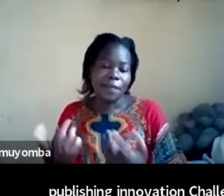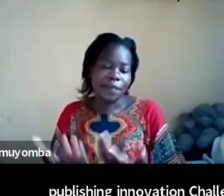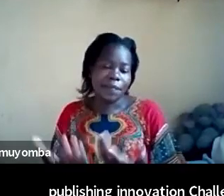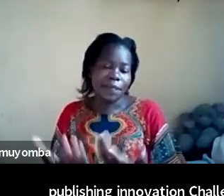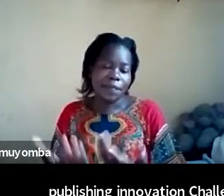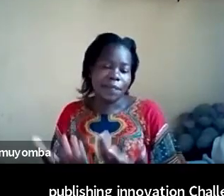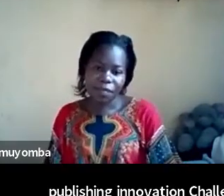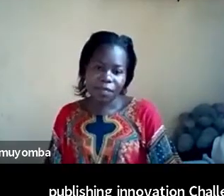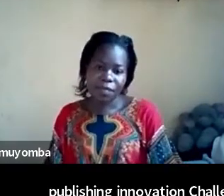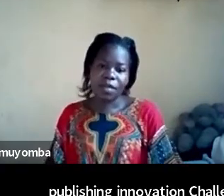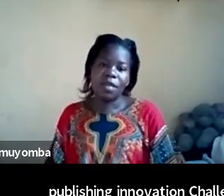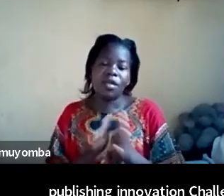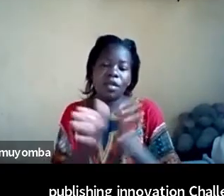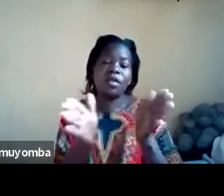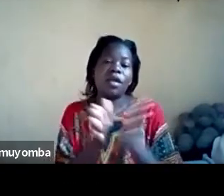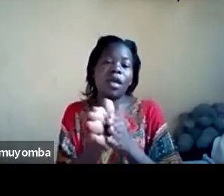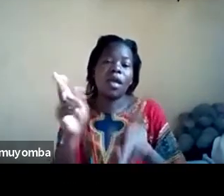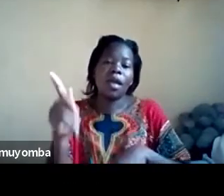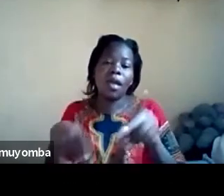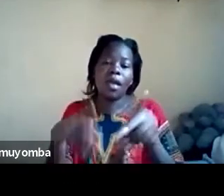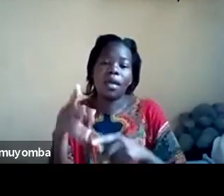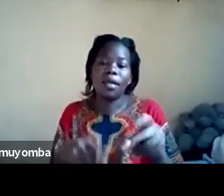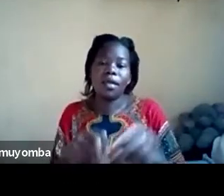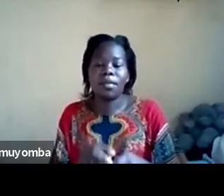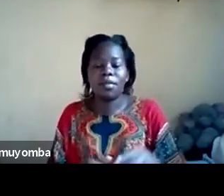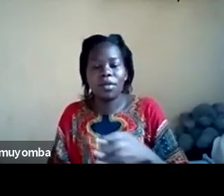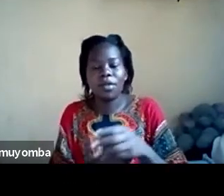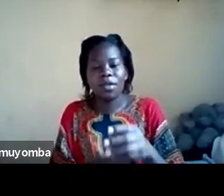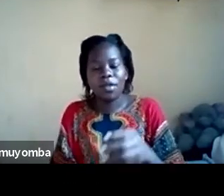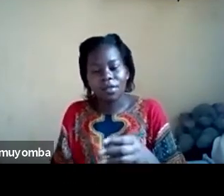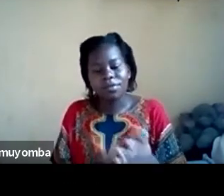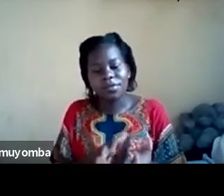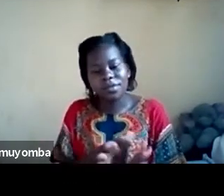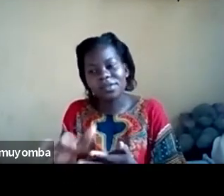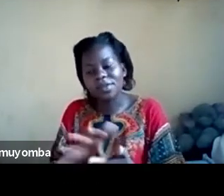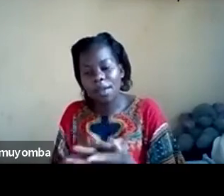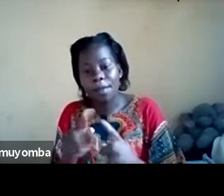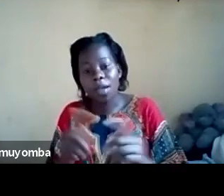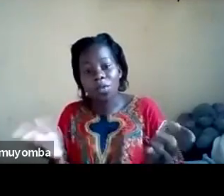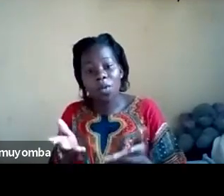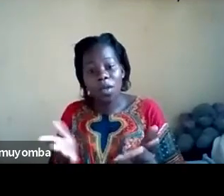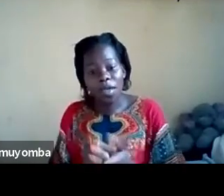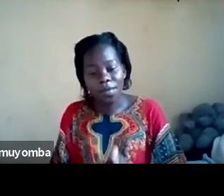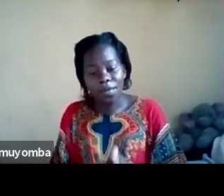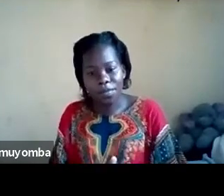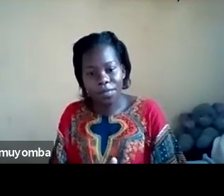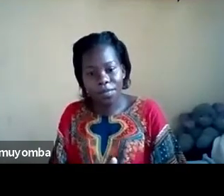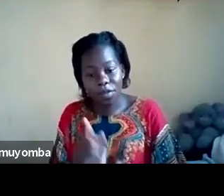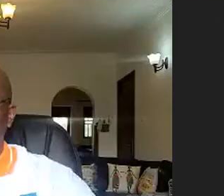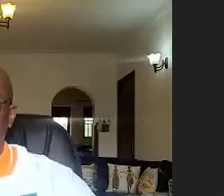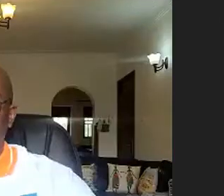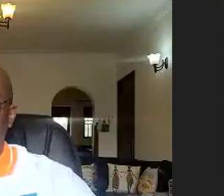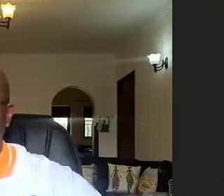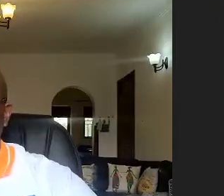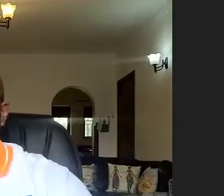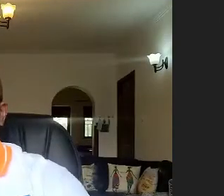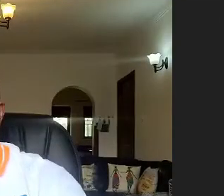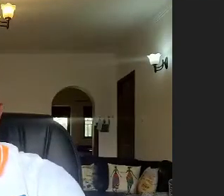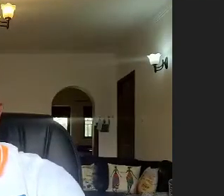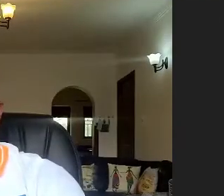to people to really make sure they invest, design, financing products. But where are you in all this? Is this opportunity going to come and go to the